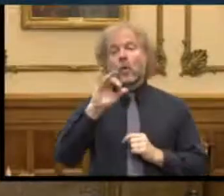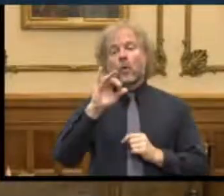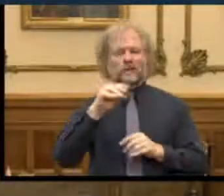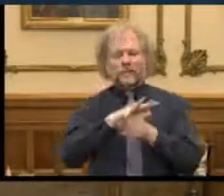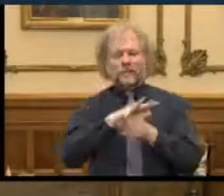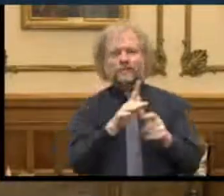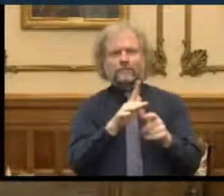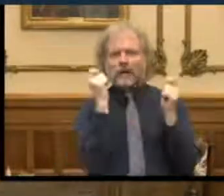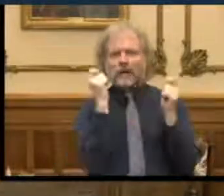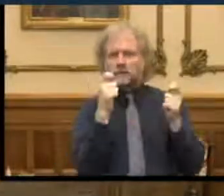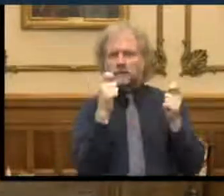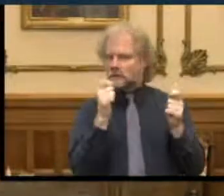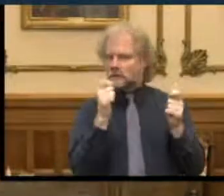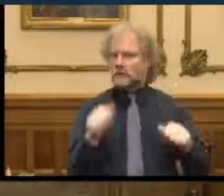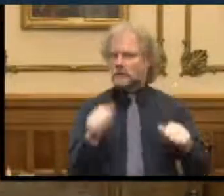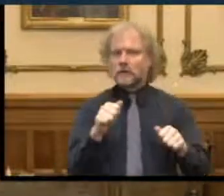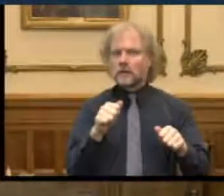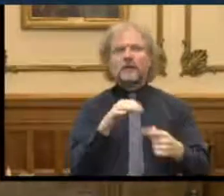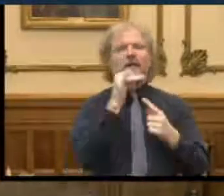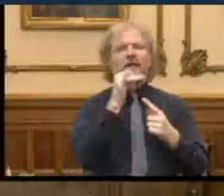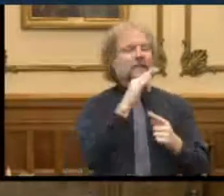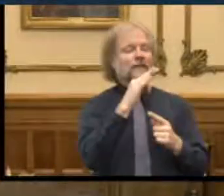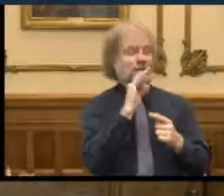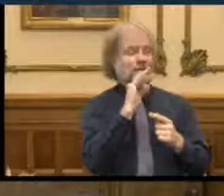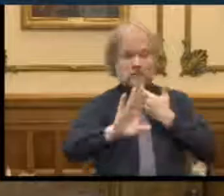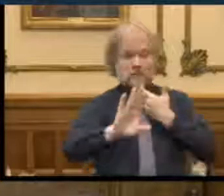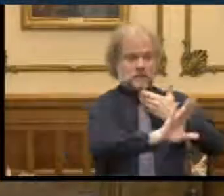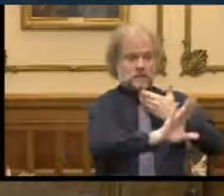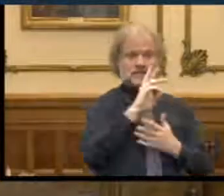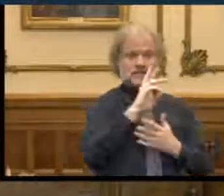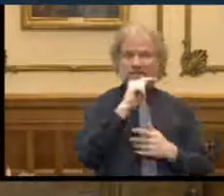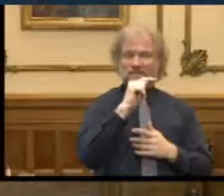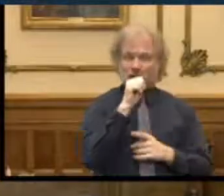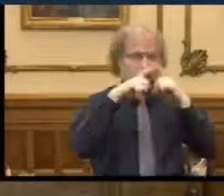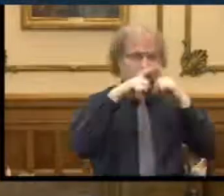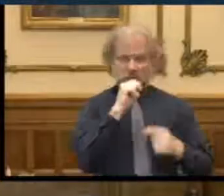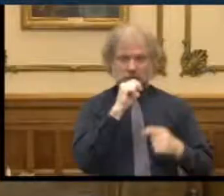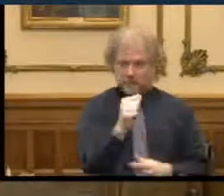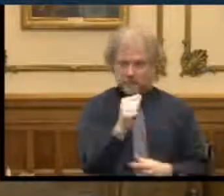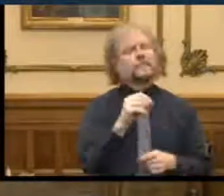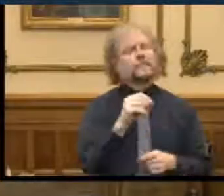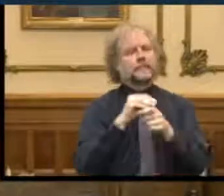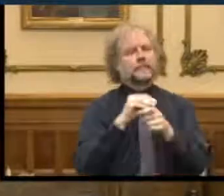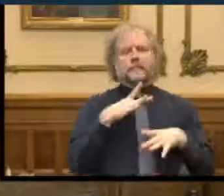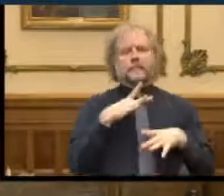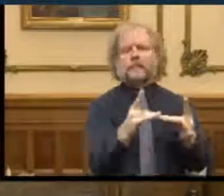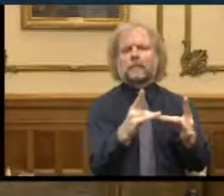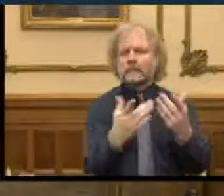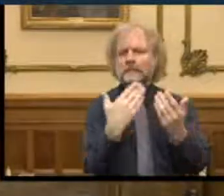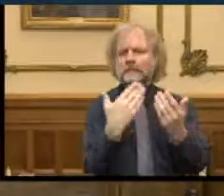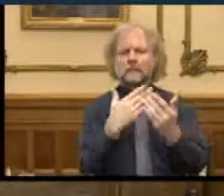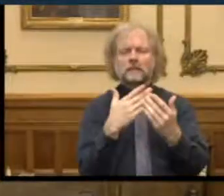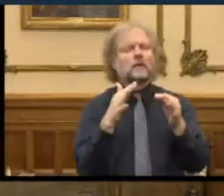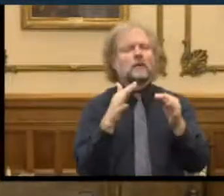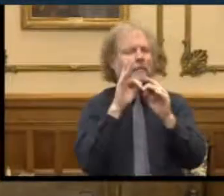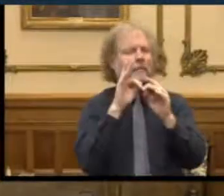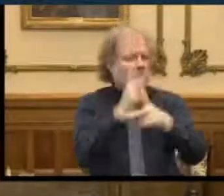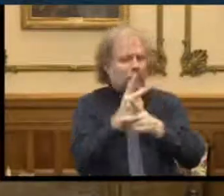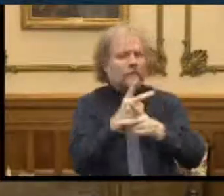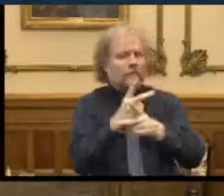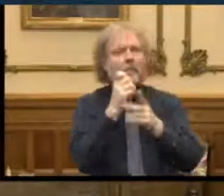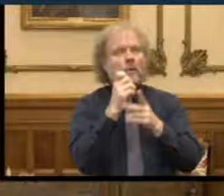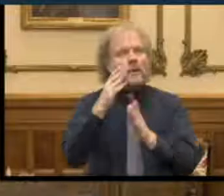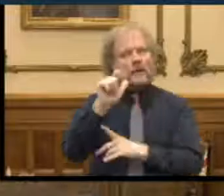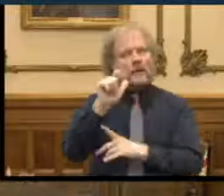in large gatherings, especially when people aren't staying 6 feet apart and wearing masks. Please pay attention to that as you make your plans for Labor